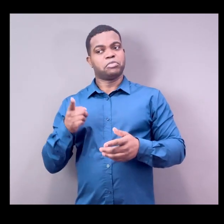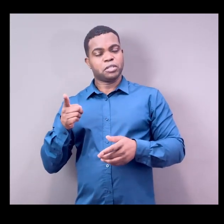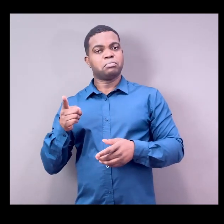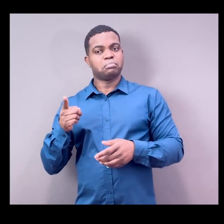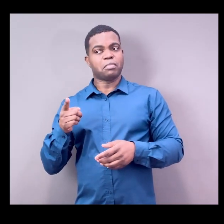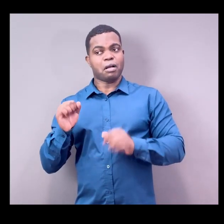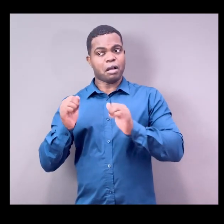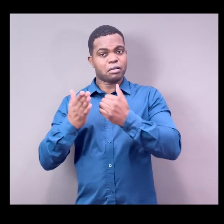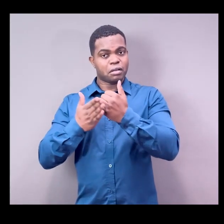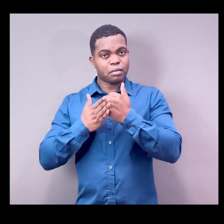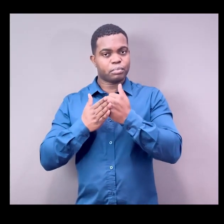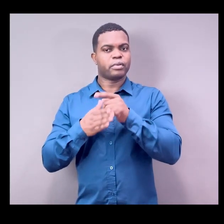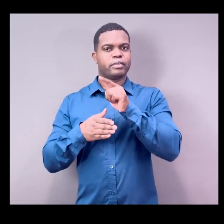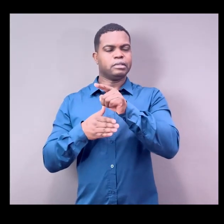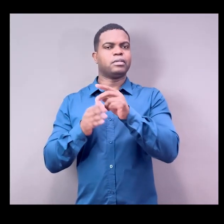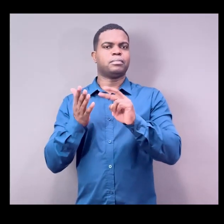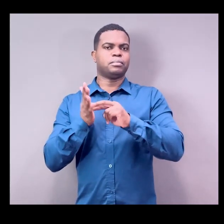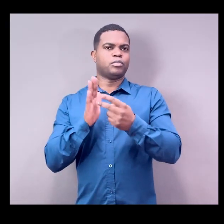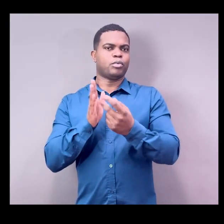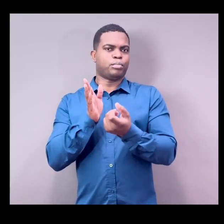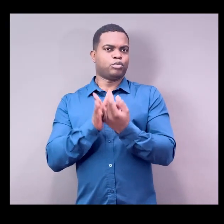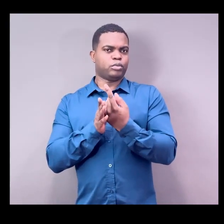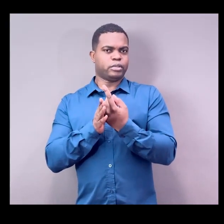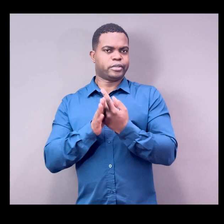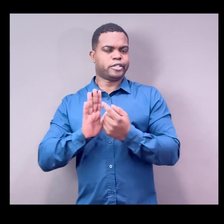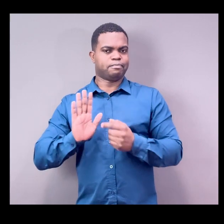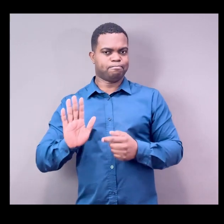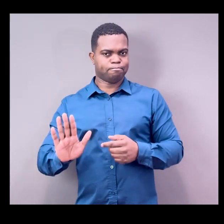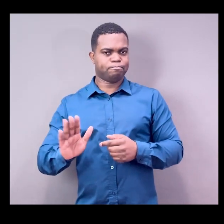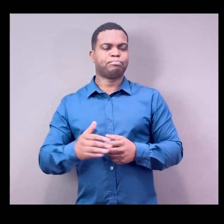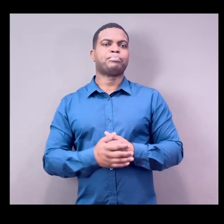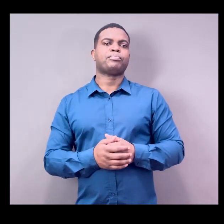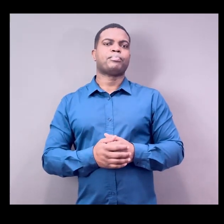that the external opportunities could be that